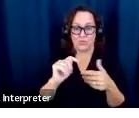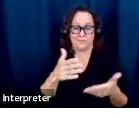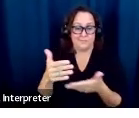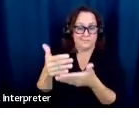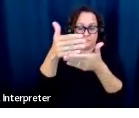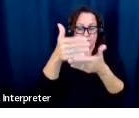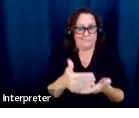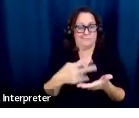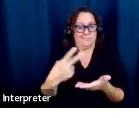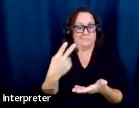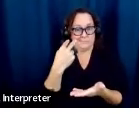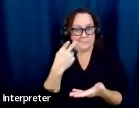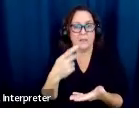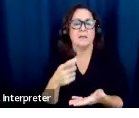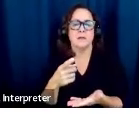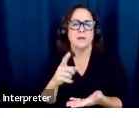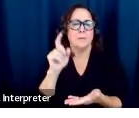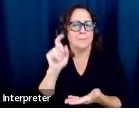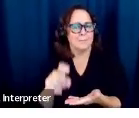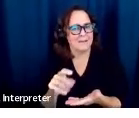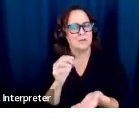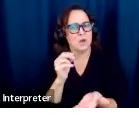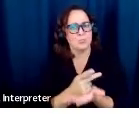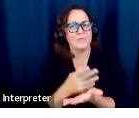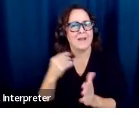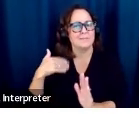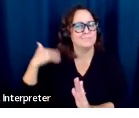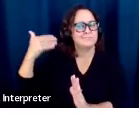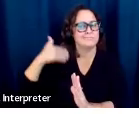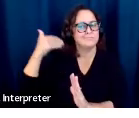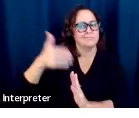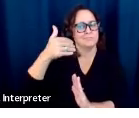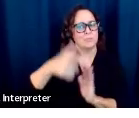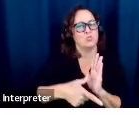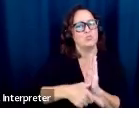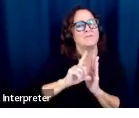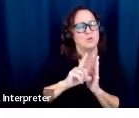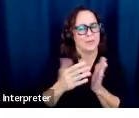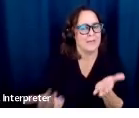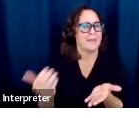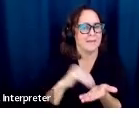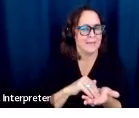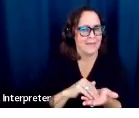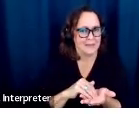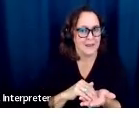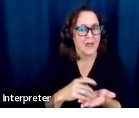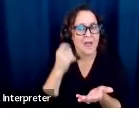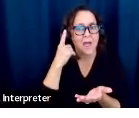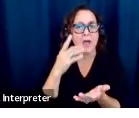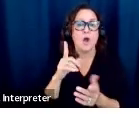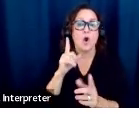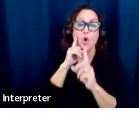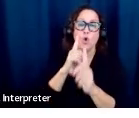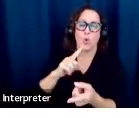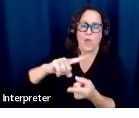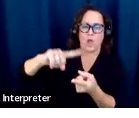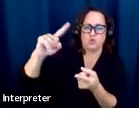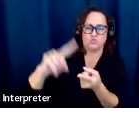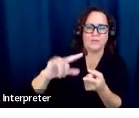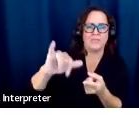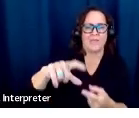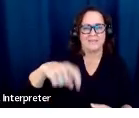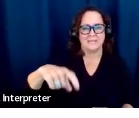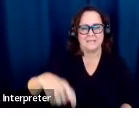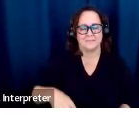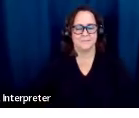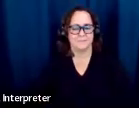and evaluated during periodic reviews of the person-centered service plan, with a plan to decrease the need for the service as appropriate.